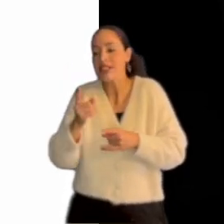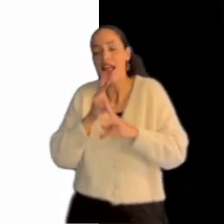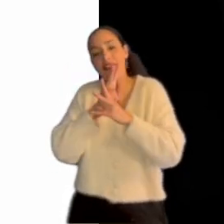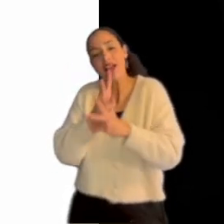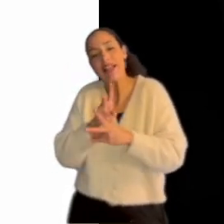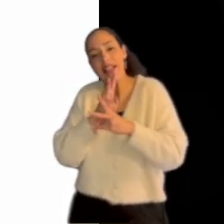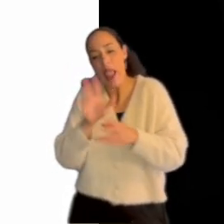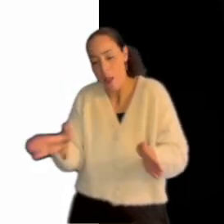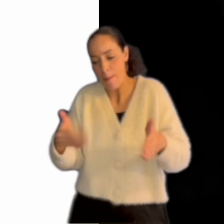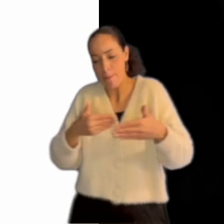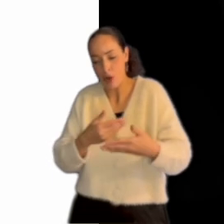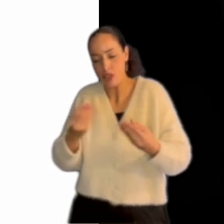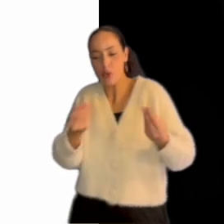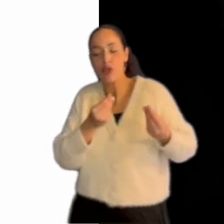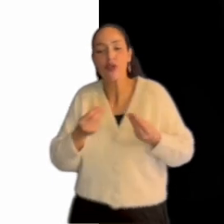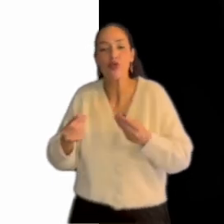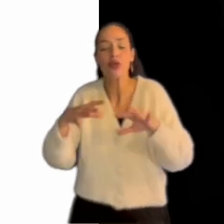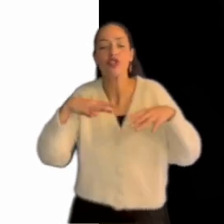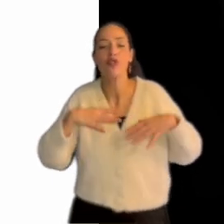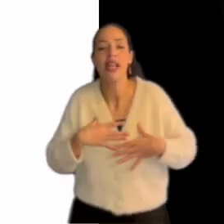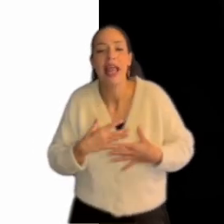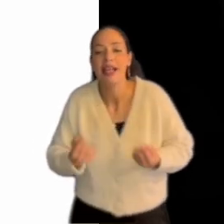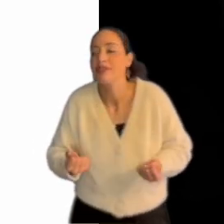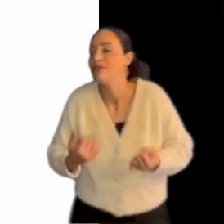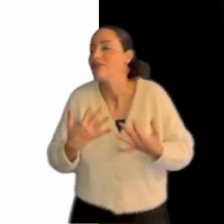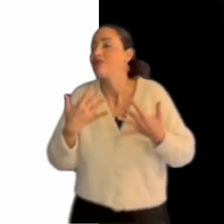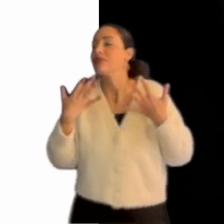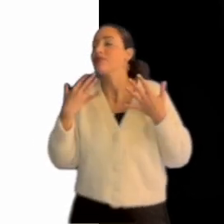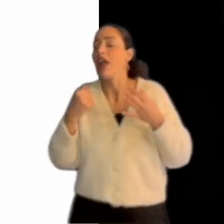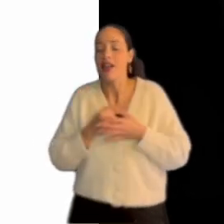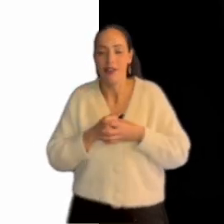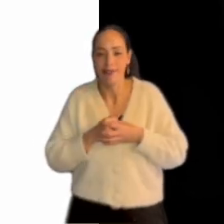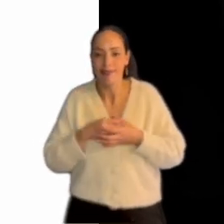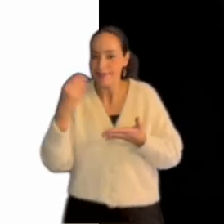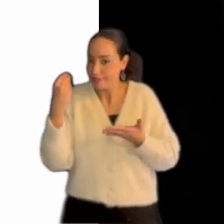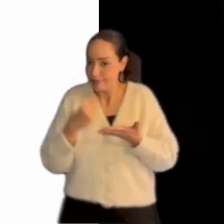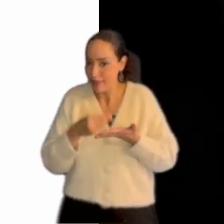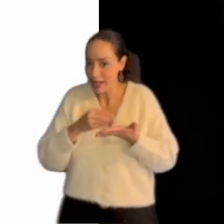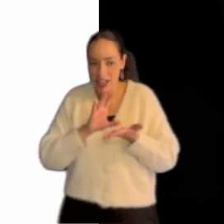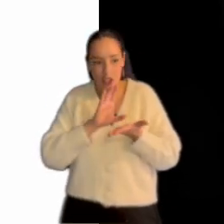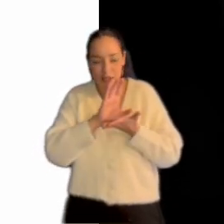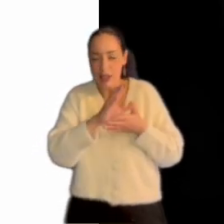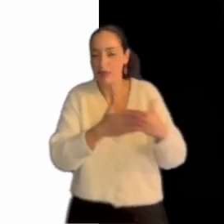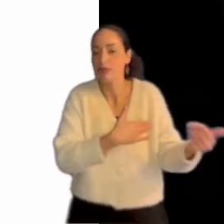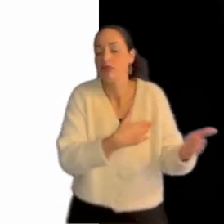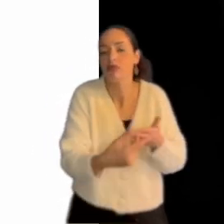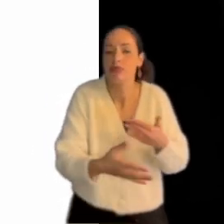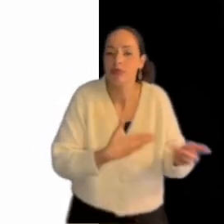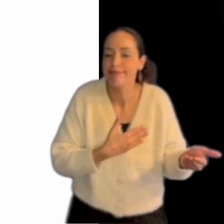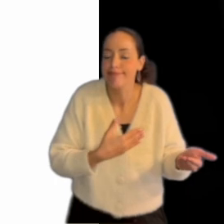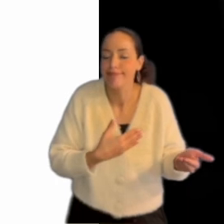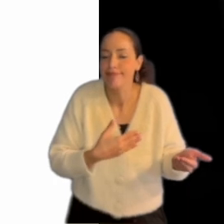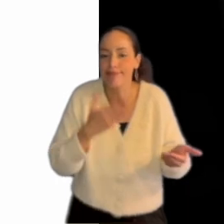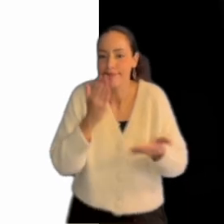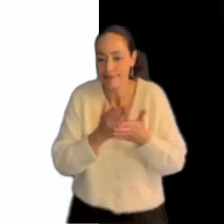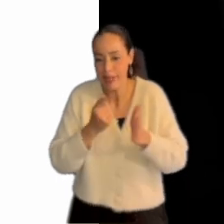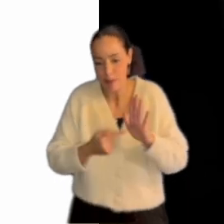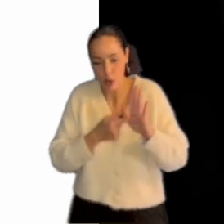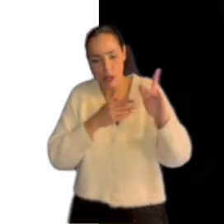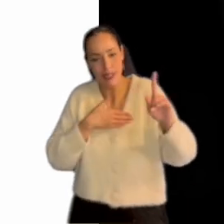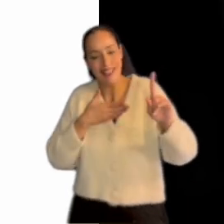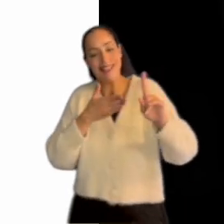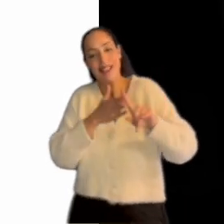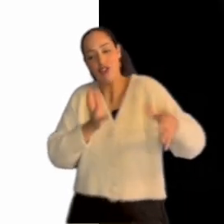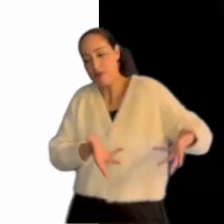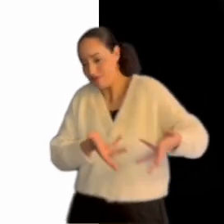investment is irrelevant. What matters is the intention behind such gifts and what they seek to achieve: care, kindness, gratitude and